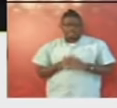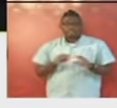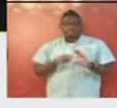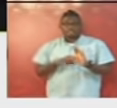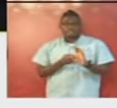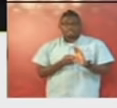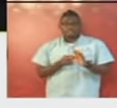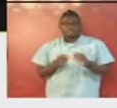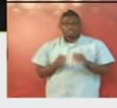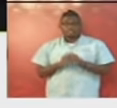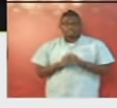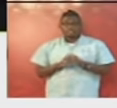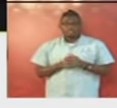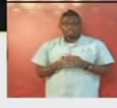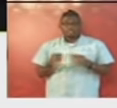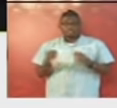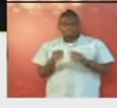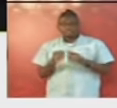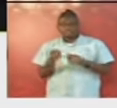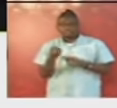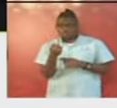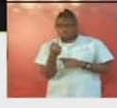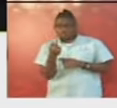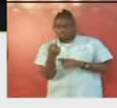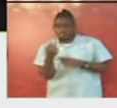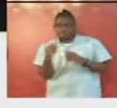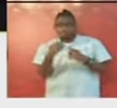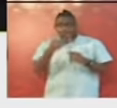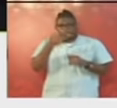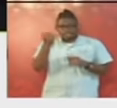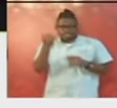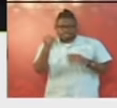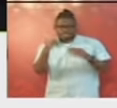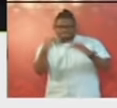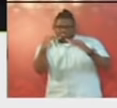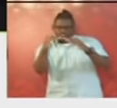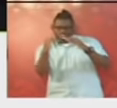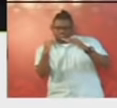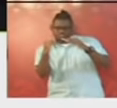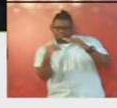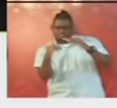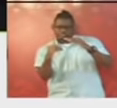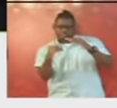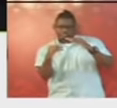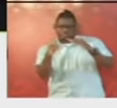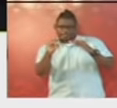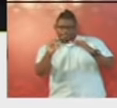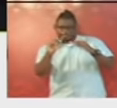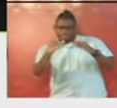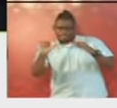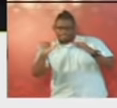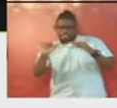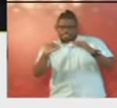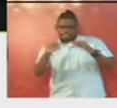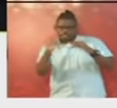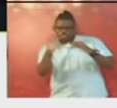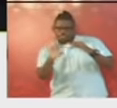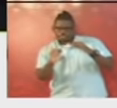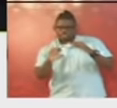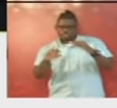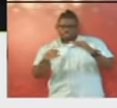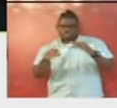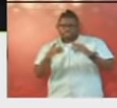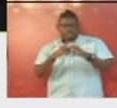12 and starting to get better in June and July, but then starting to decrease again in the month